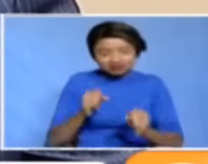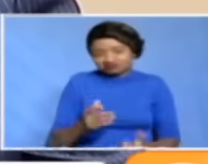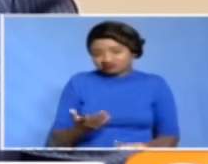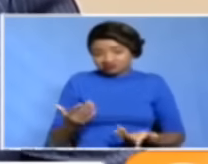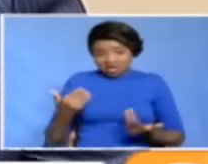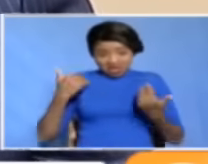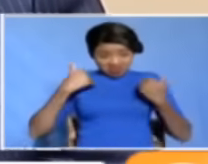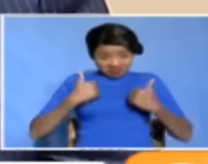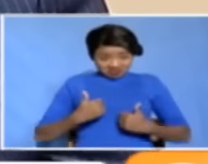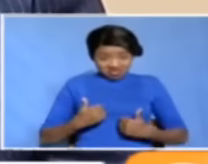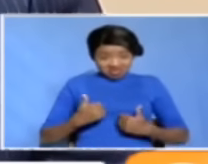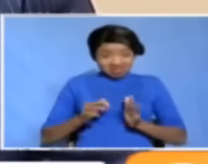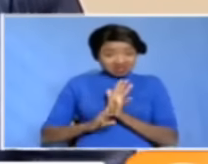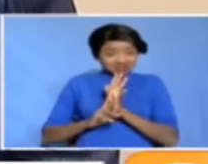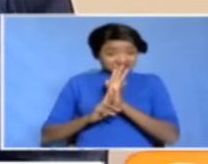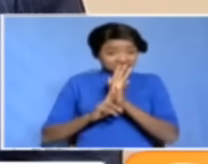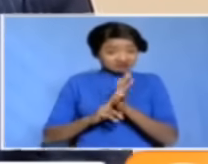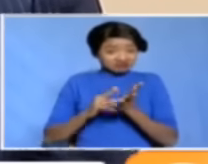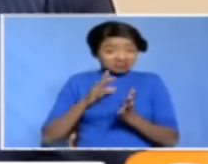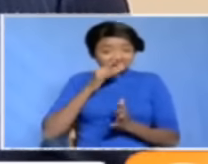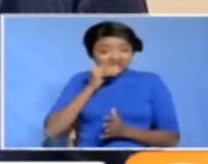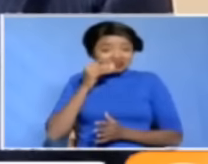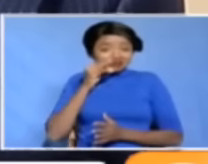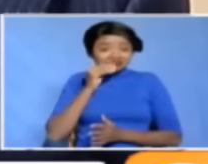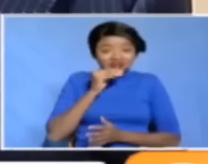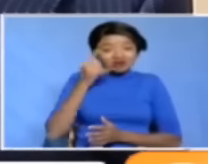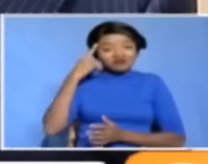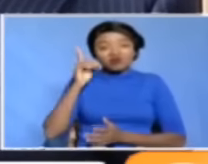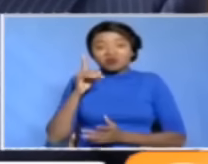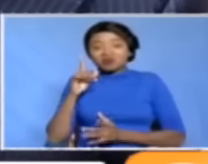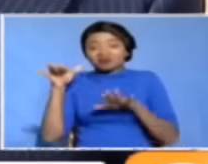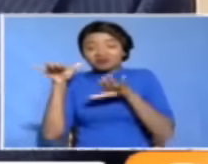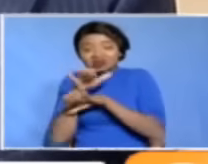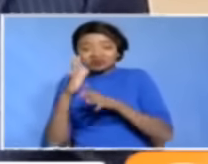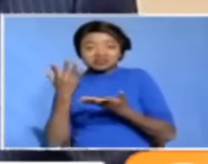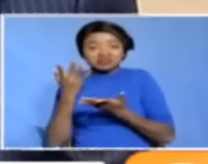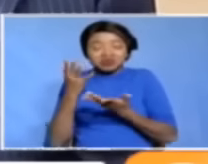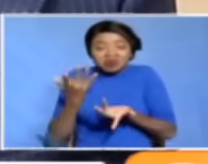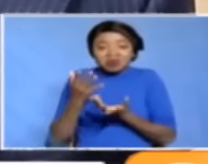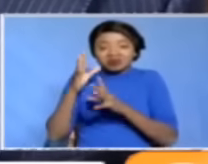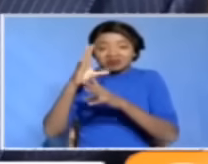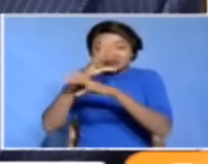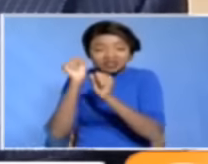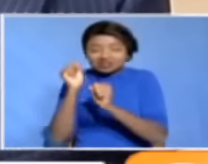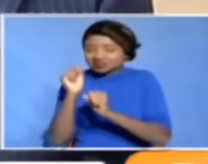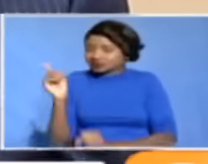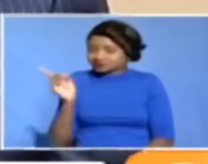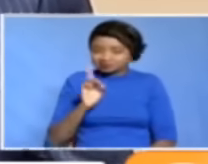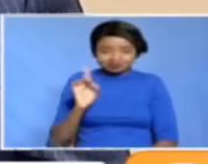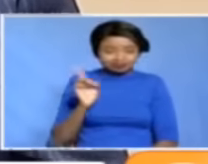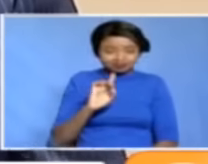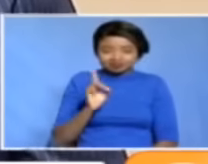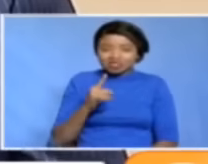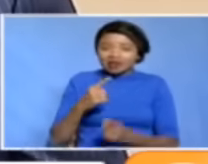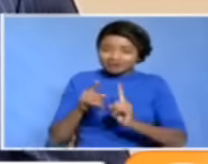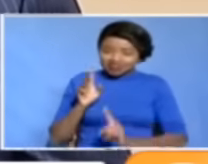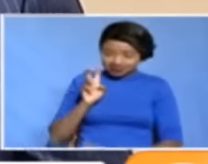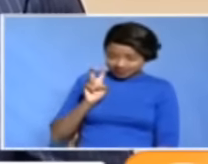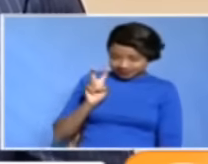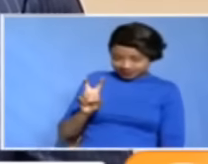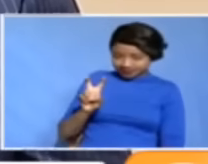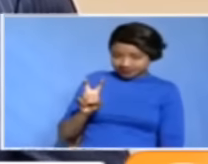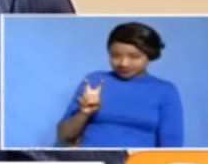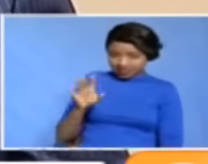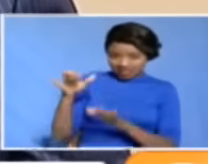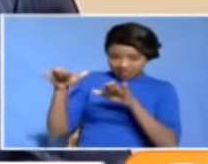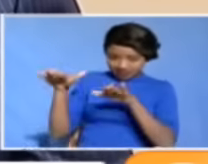cabinet. I mean, I lead the legislature. But you watch this space, you'll find the deputy president